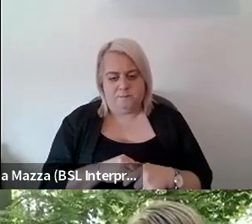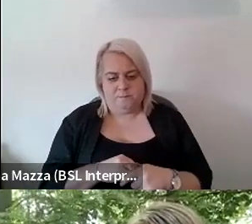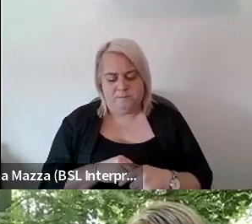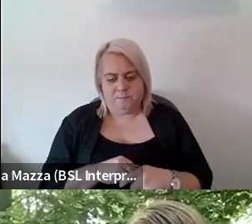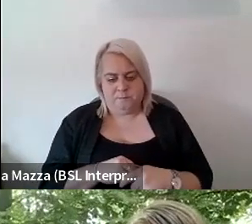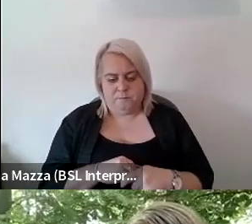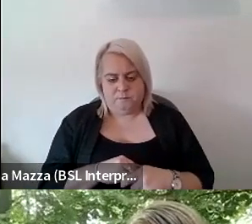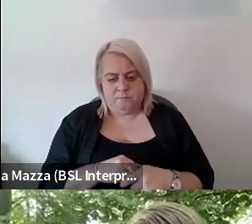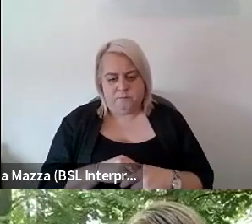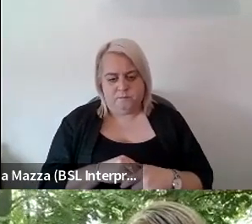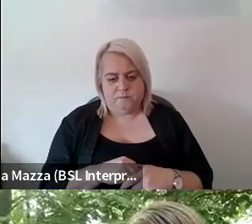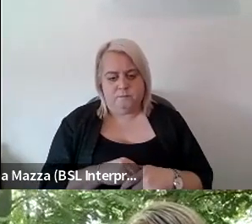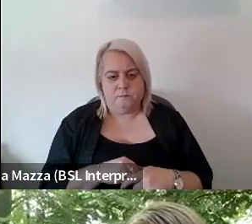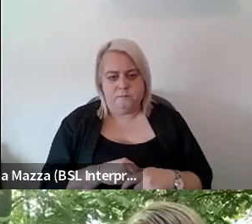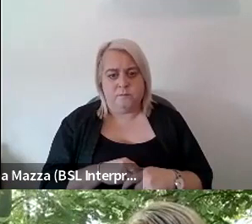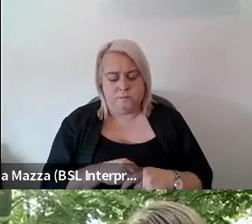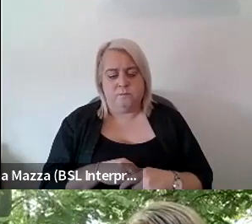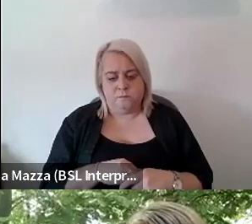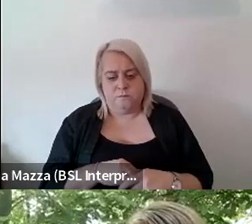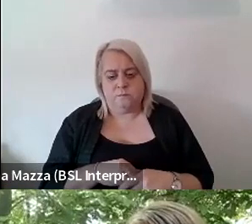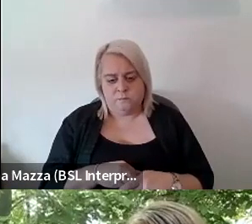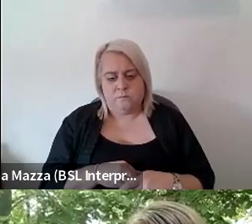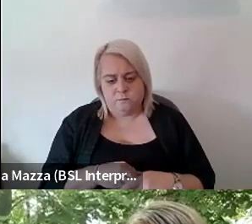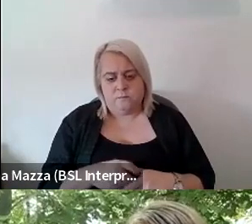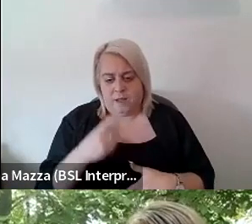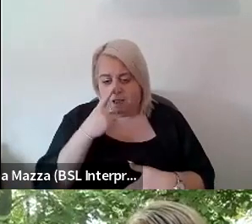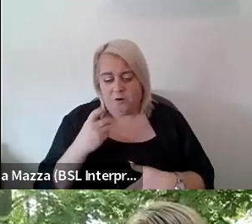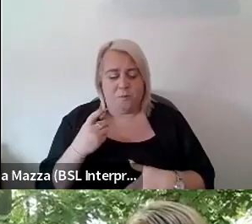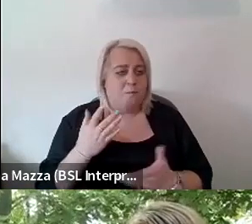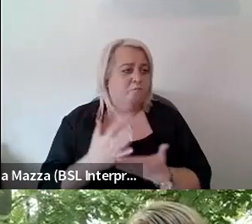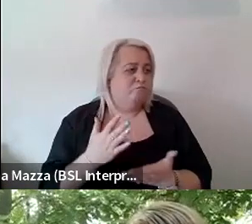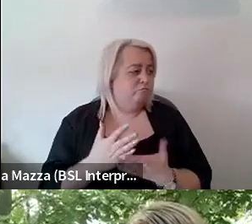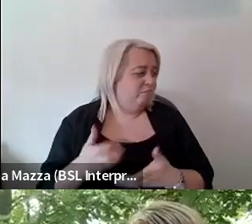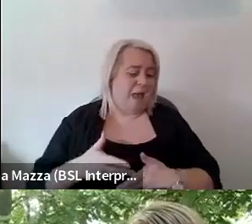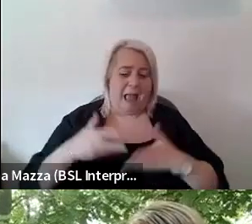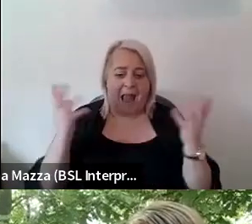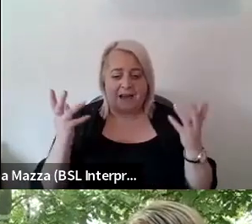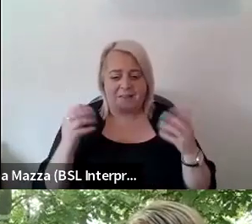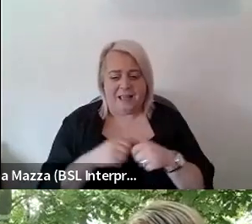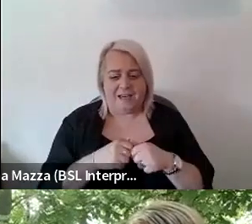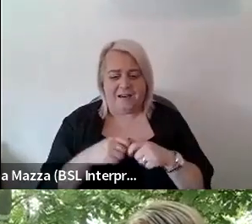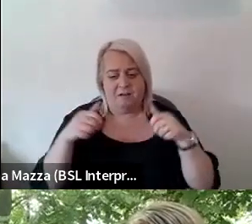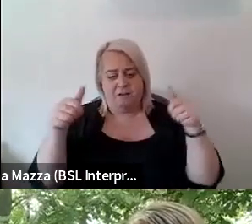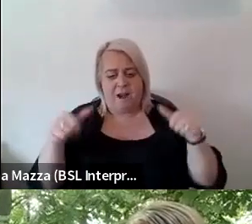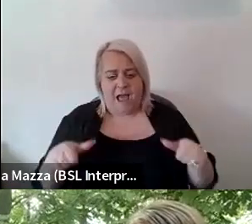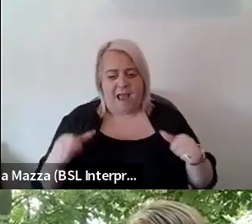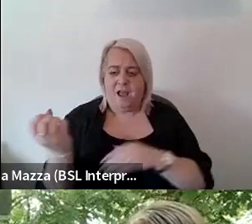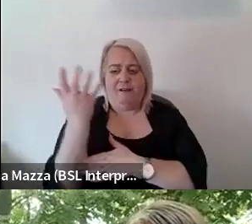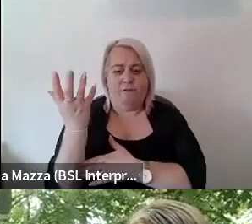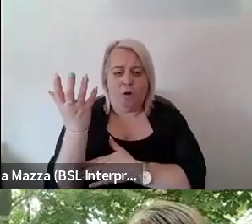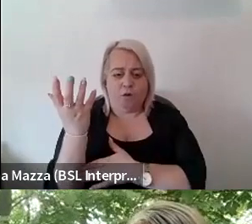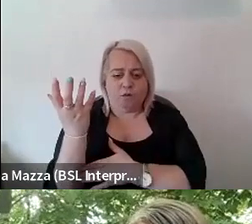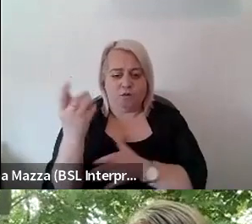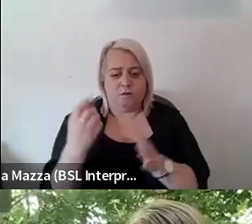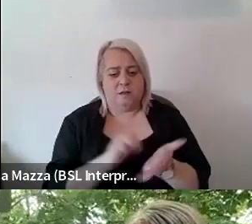Yeah, I would say it so. And I think it could be anything. It could be commercial, like a flyers kind of advert. It could be anything